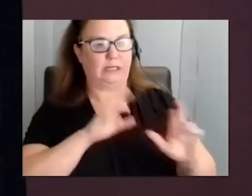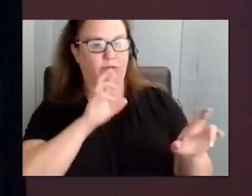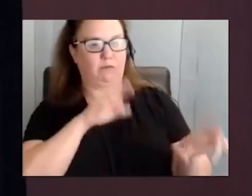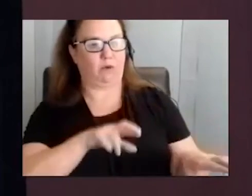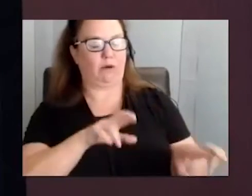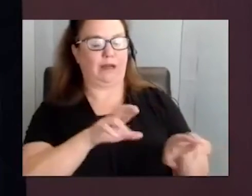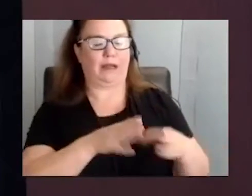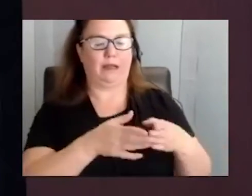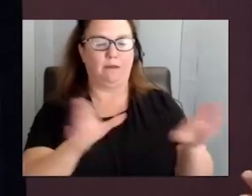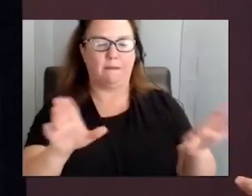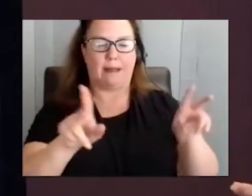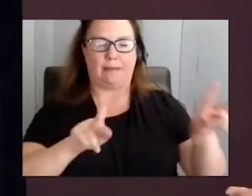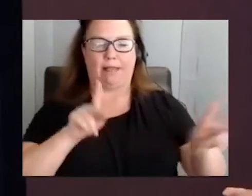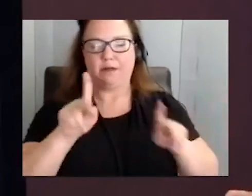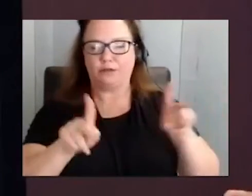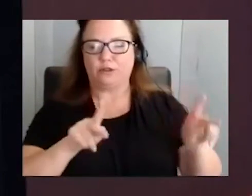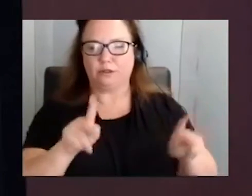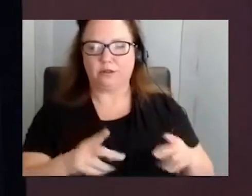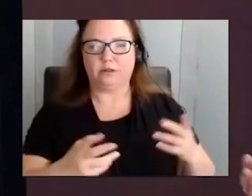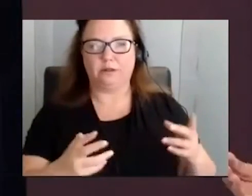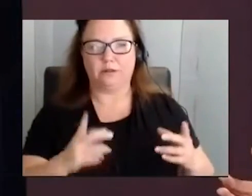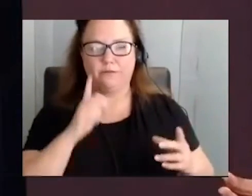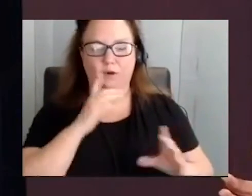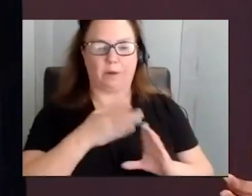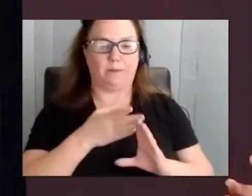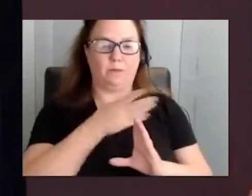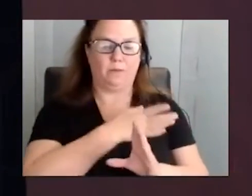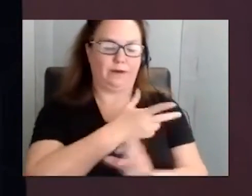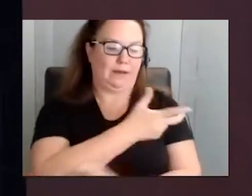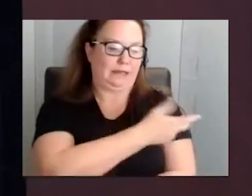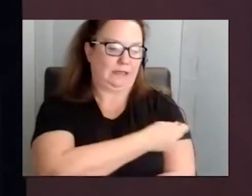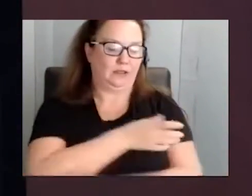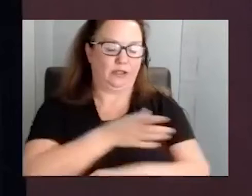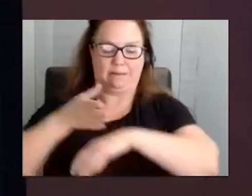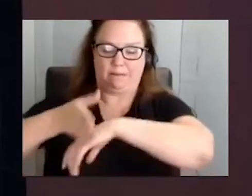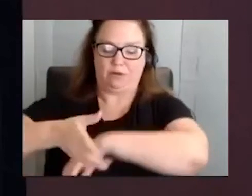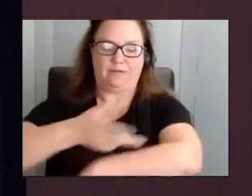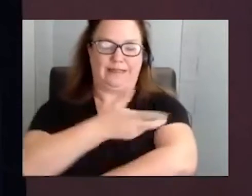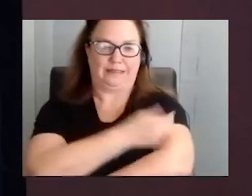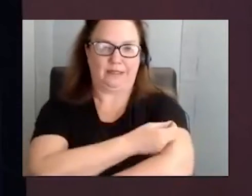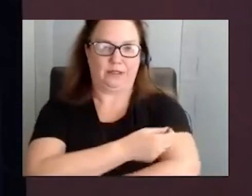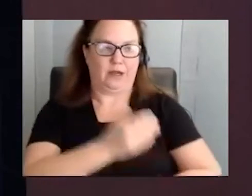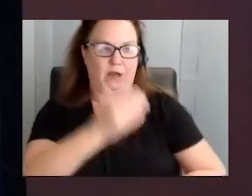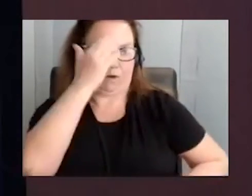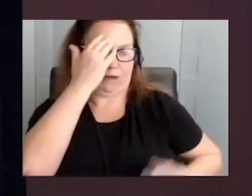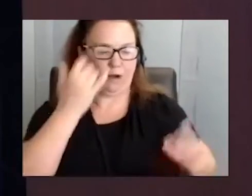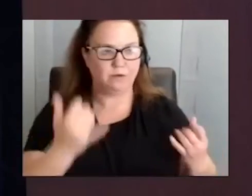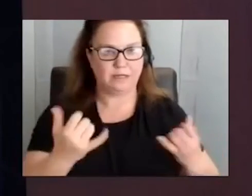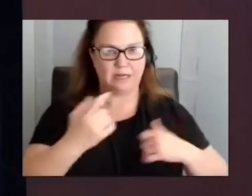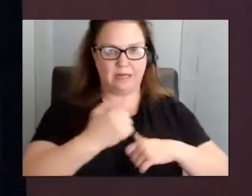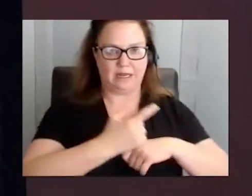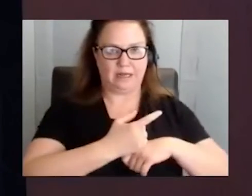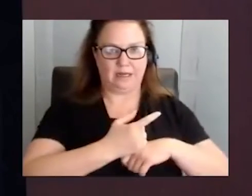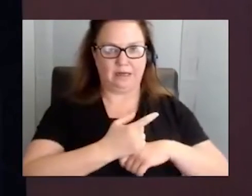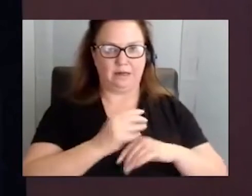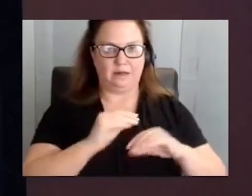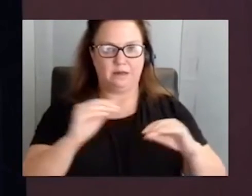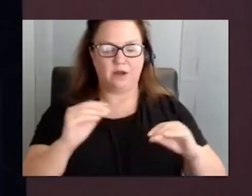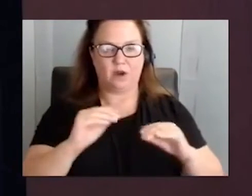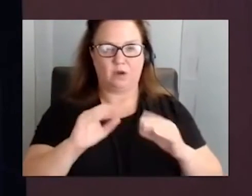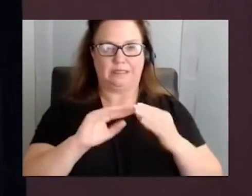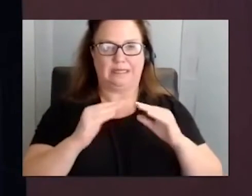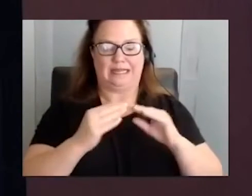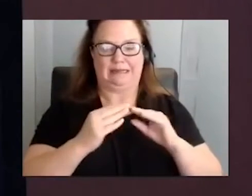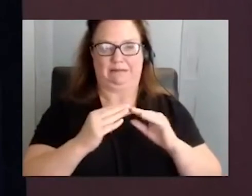for those just pre-vaccination and then post-vaccination. And what we know today is that there is not a statistically